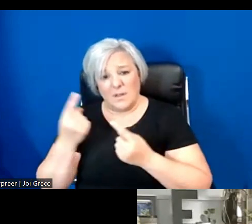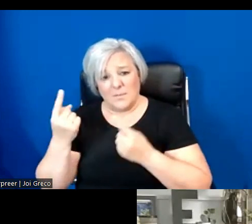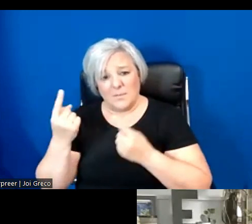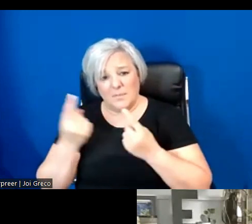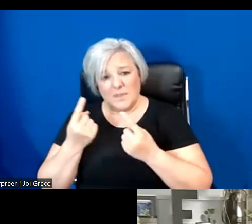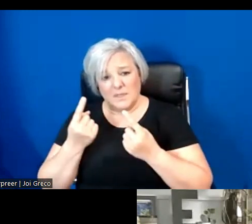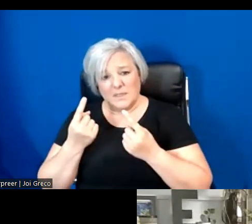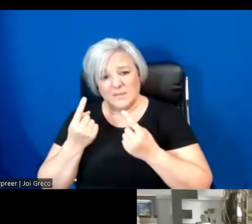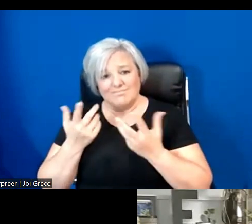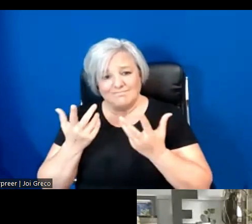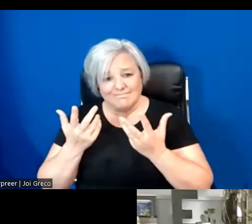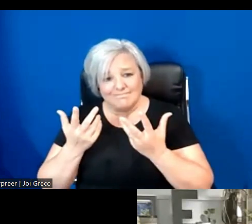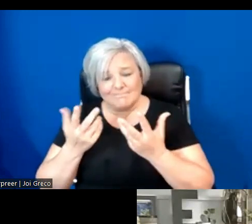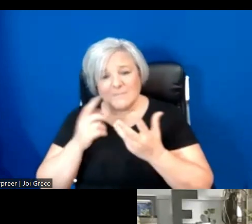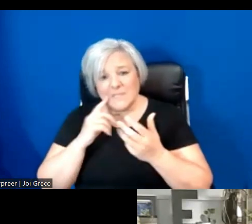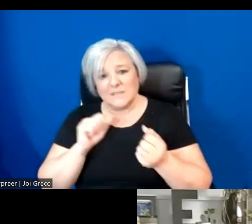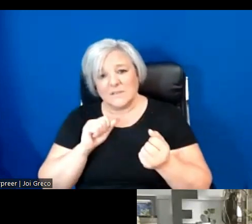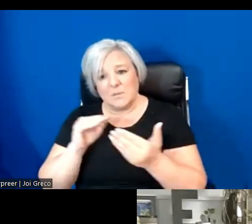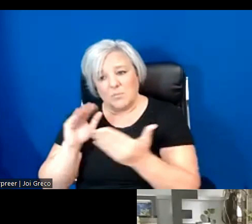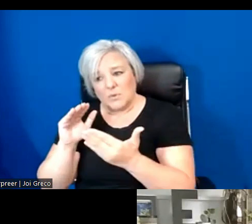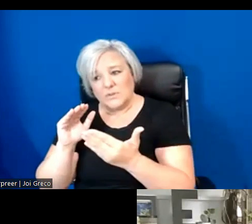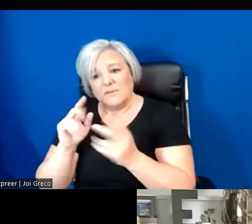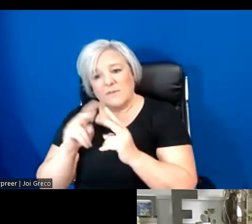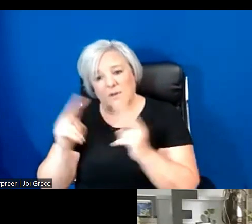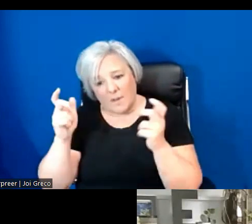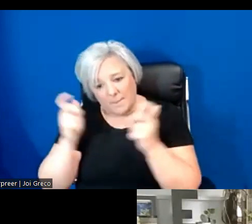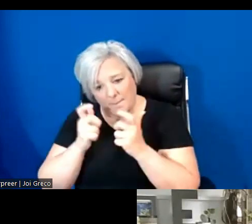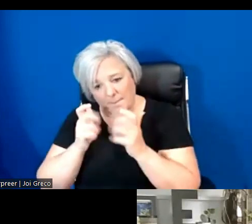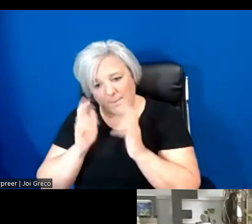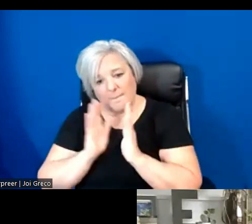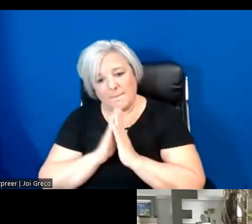it is always approaching it humbly, and